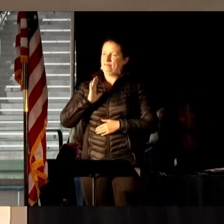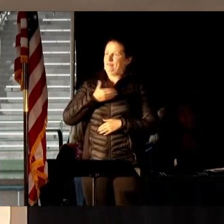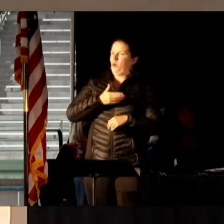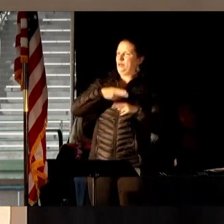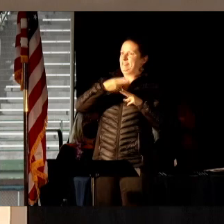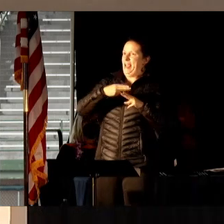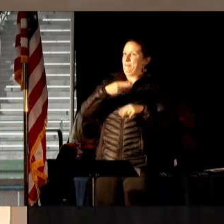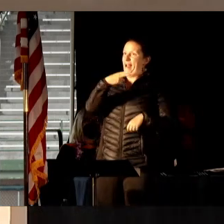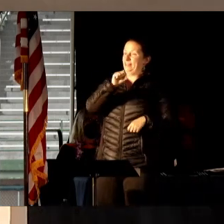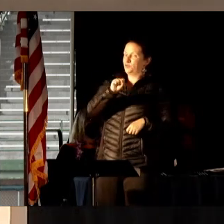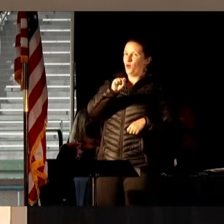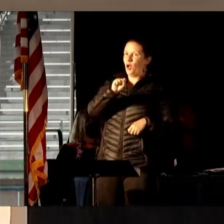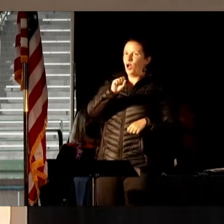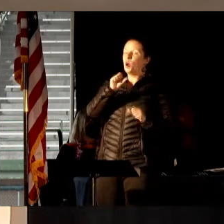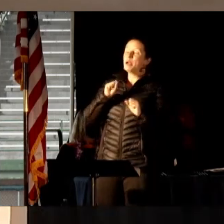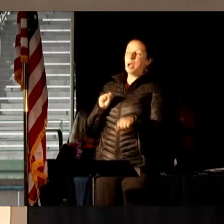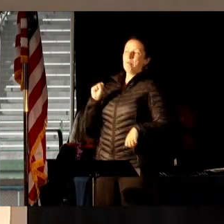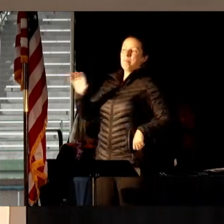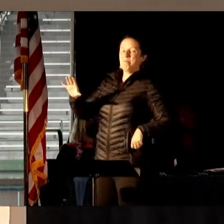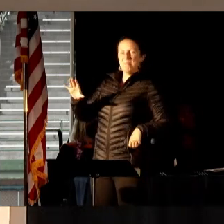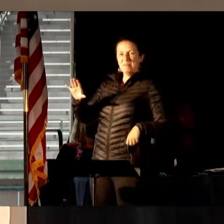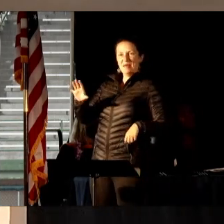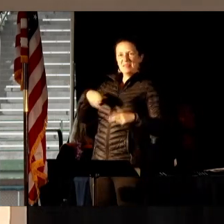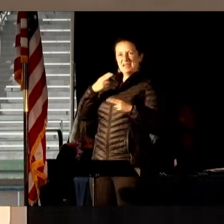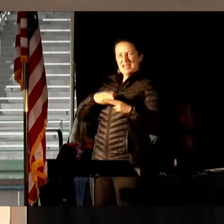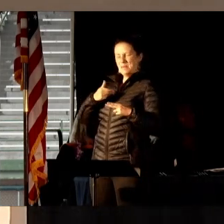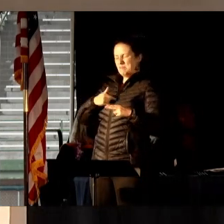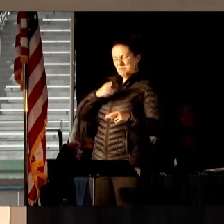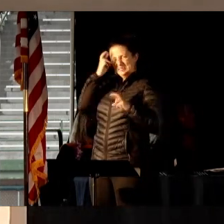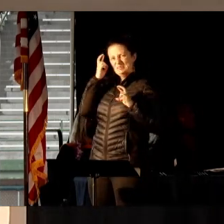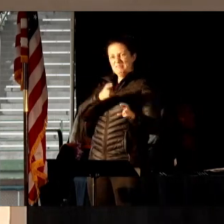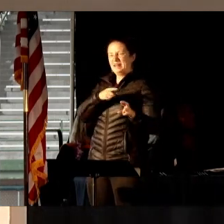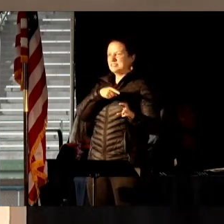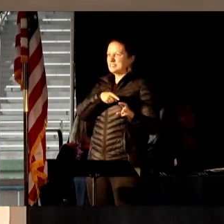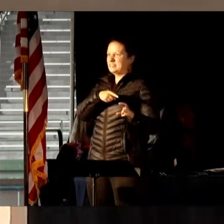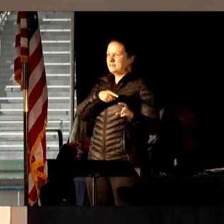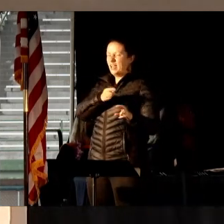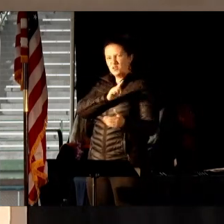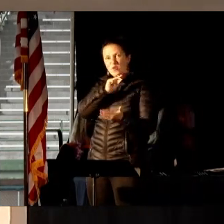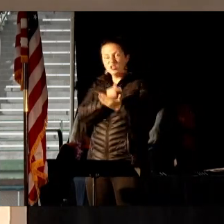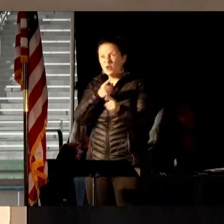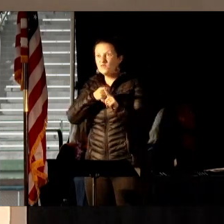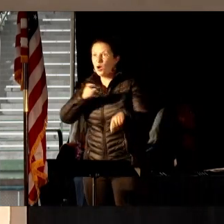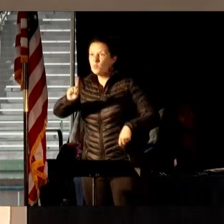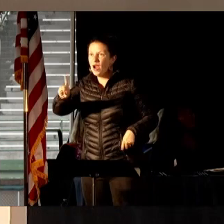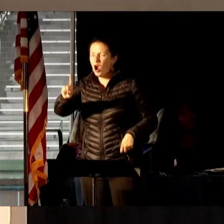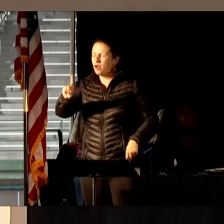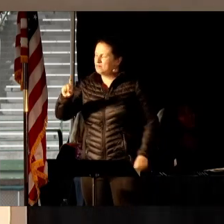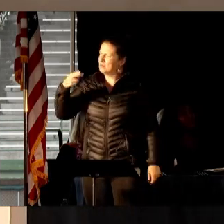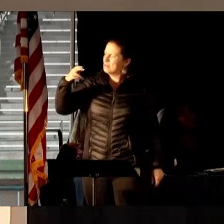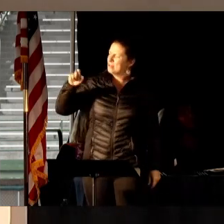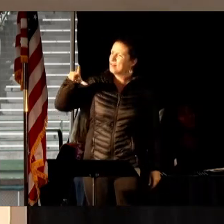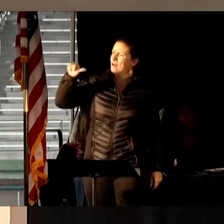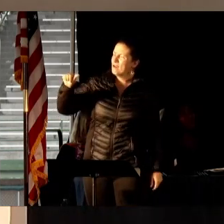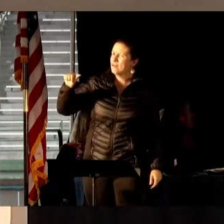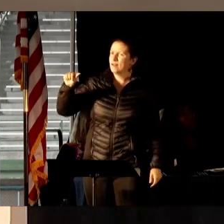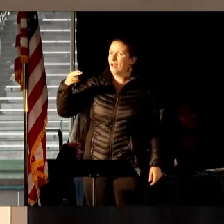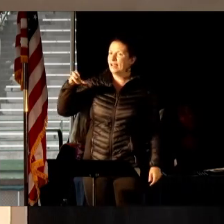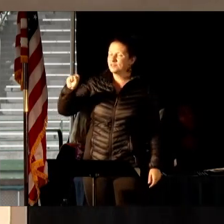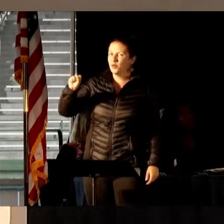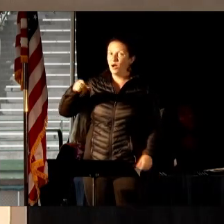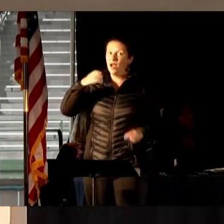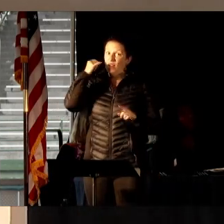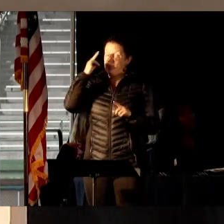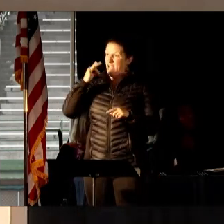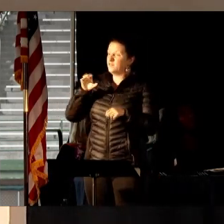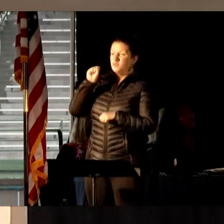asks us where we go, or now, where we graduated from. Using the full name of our school, you might just get hired on